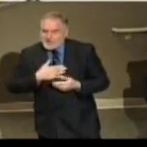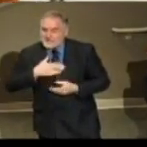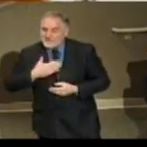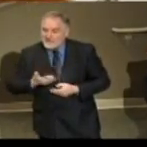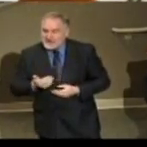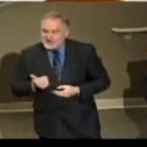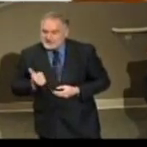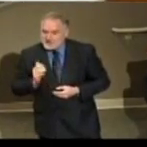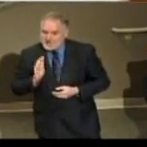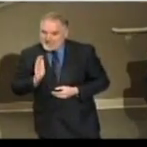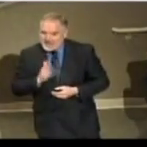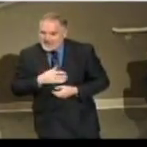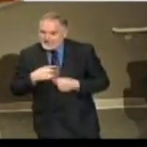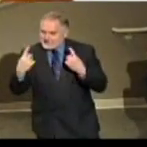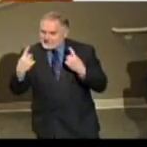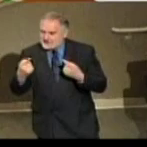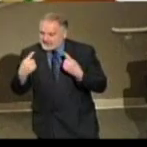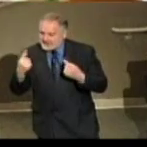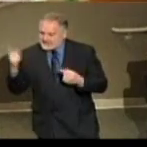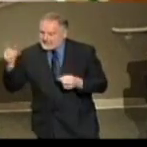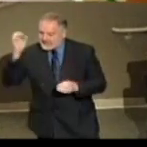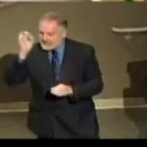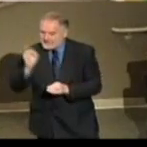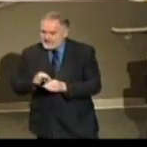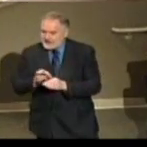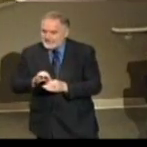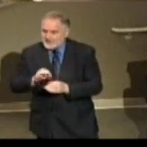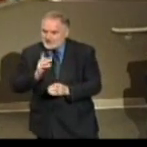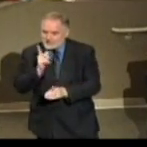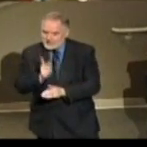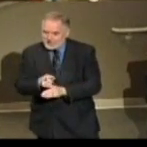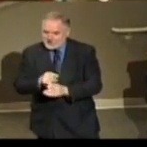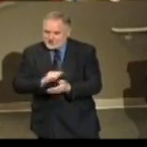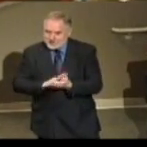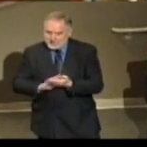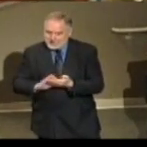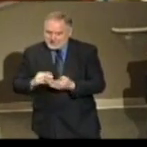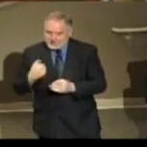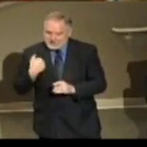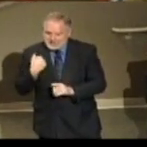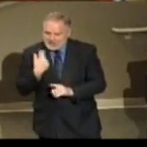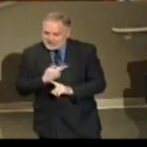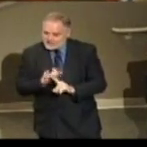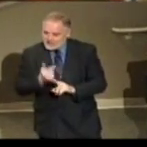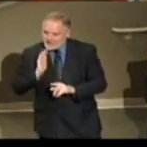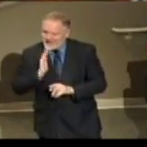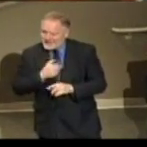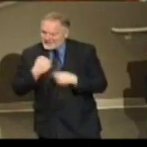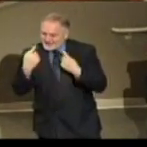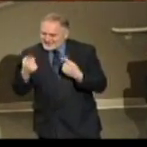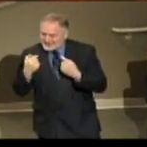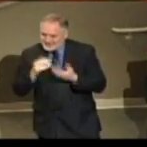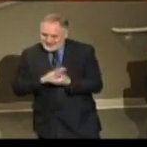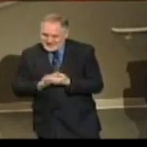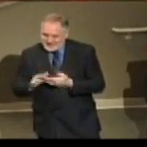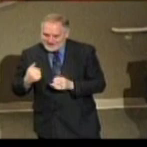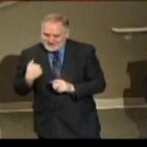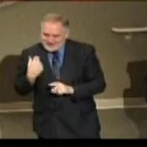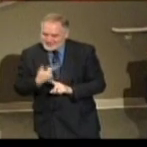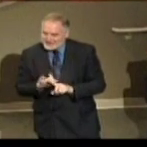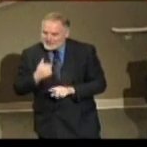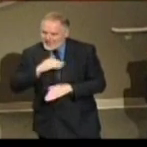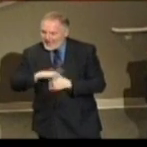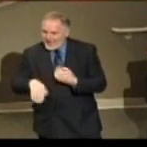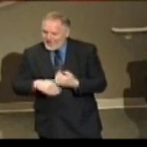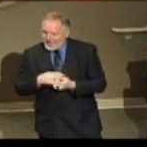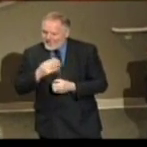sins and to cleanse us from all unrighteousness. Well, Brother Gibbs, I don't have